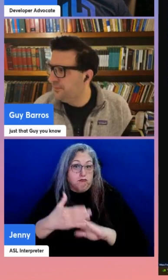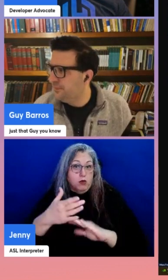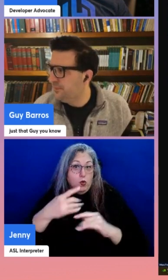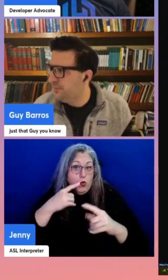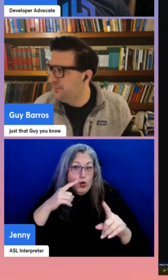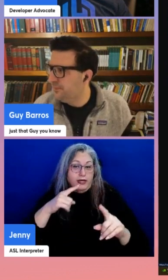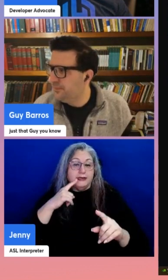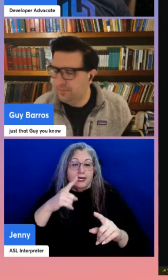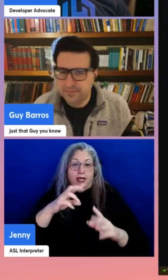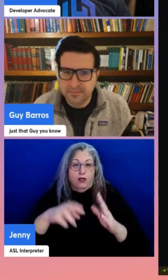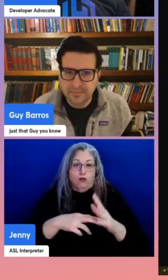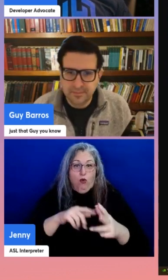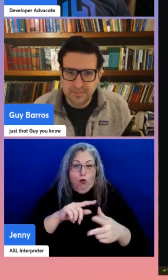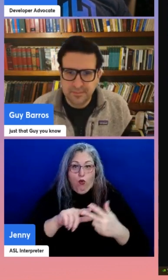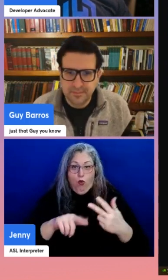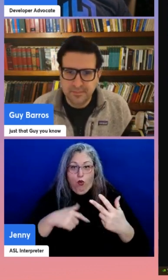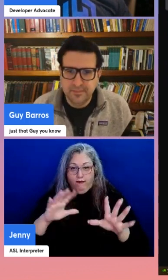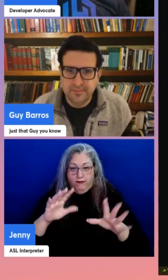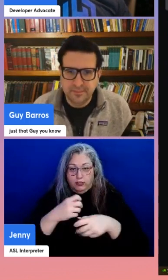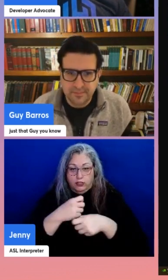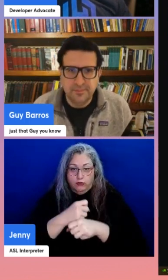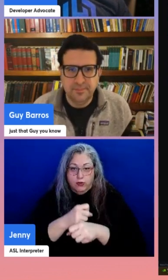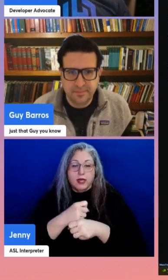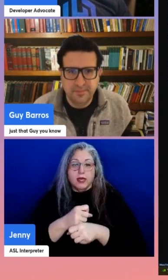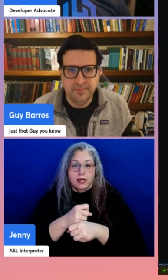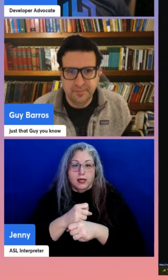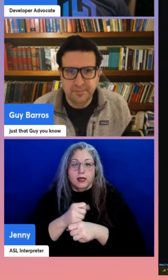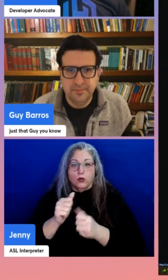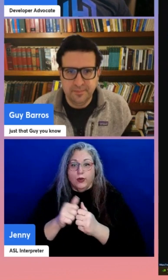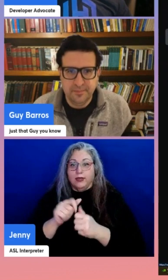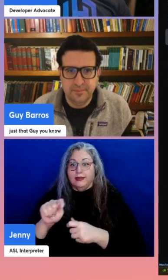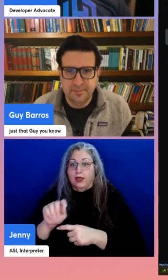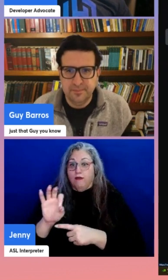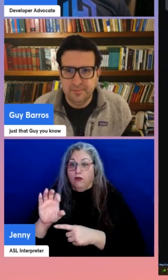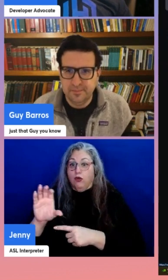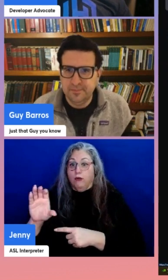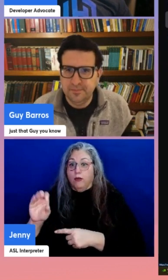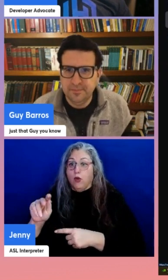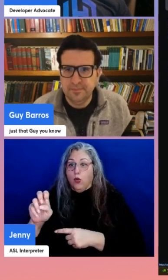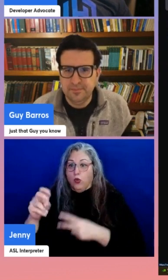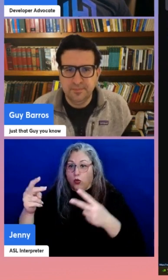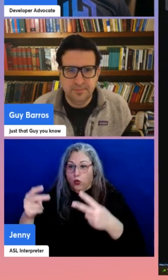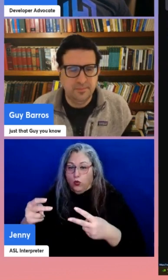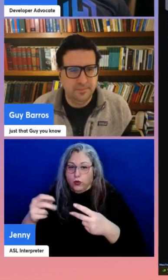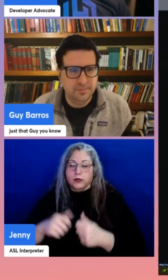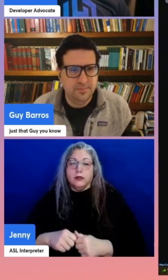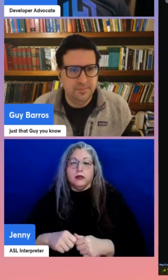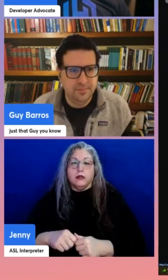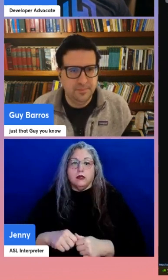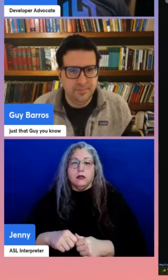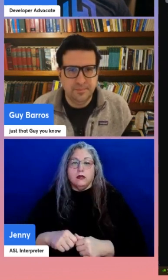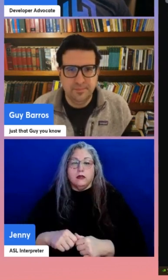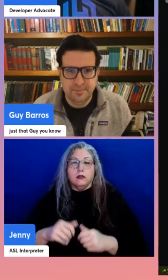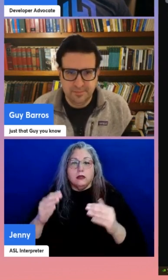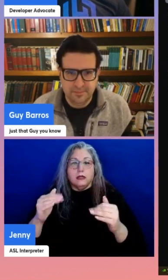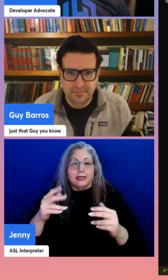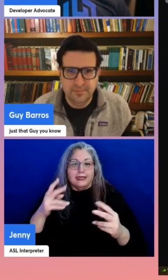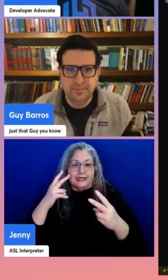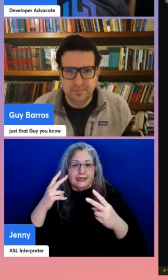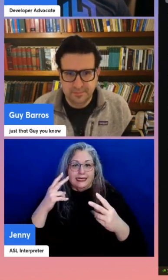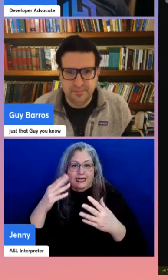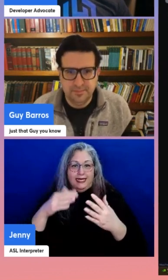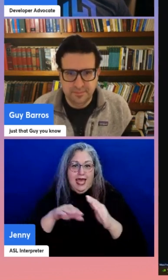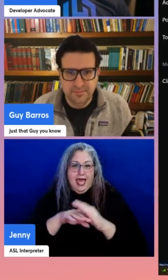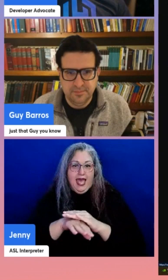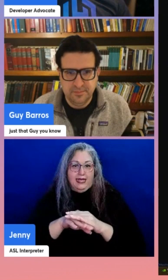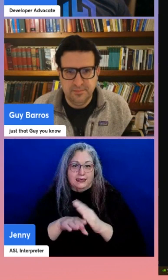roles that I've created through my Terraform code. We can kind of see those access